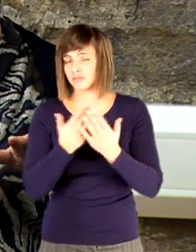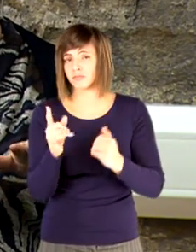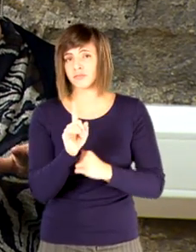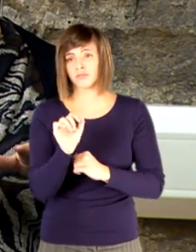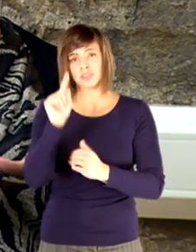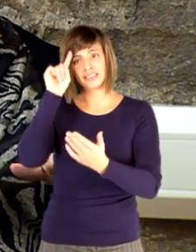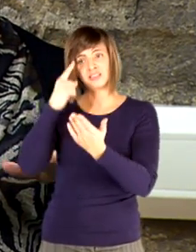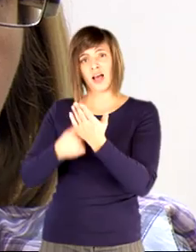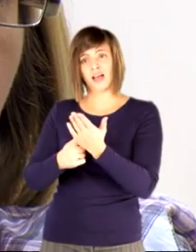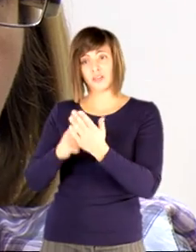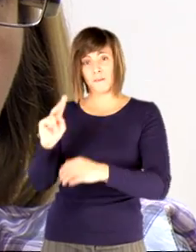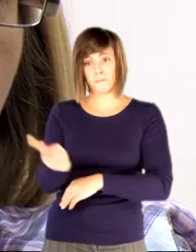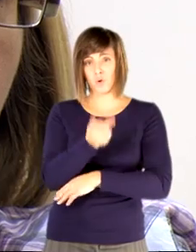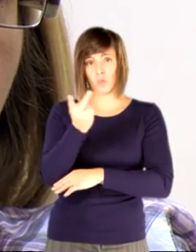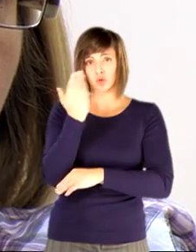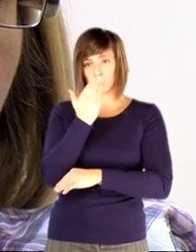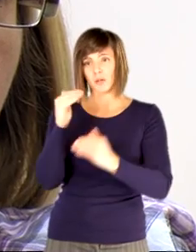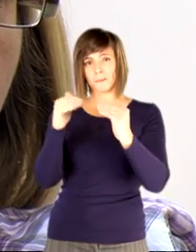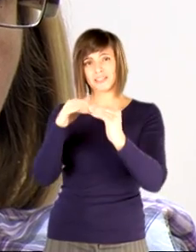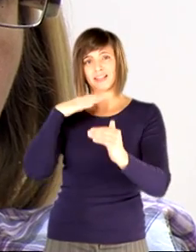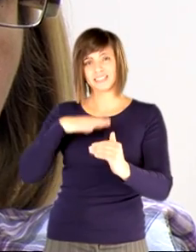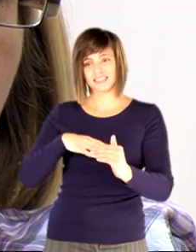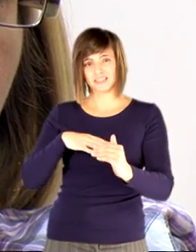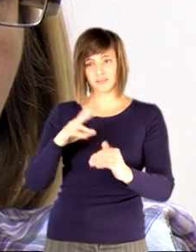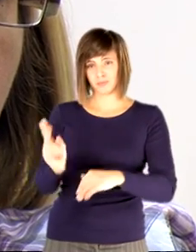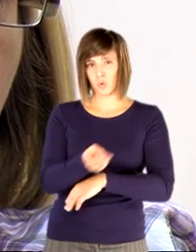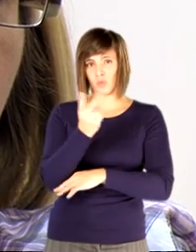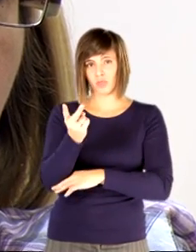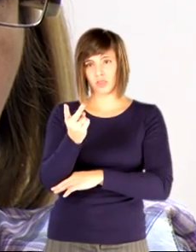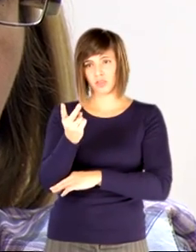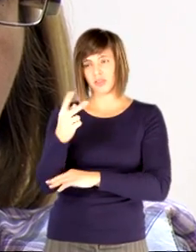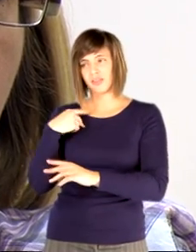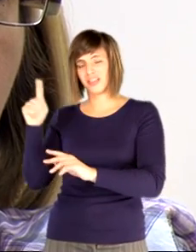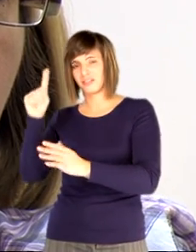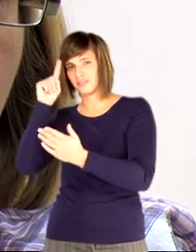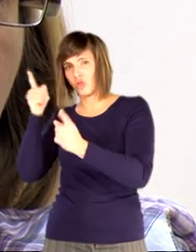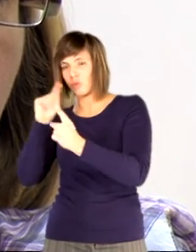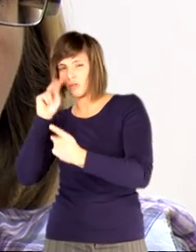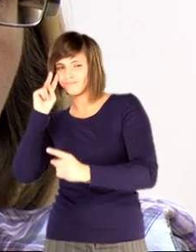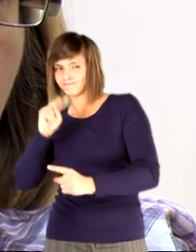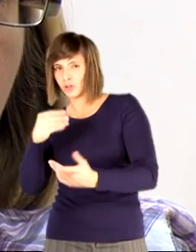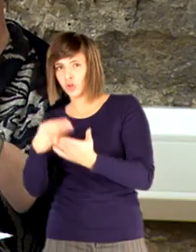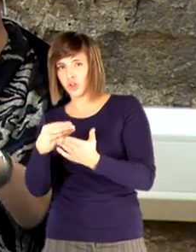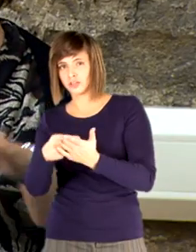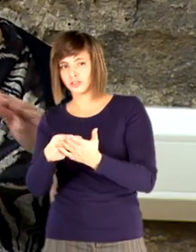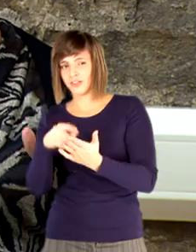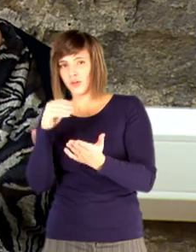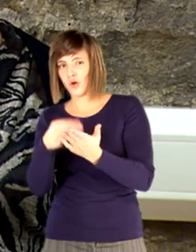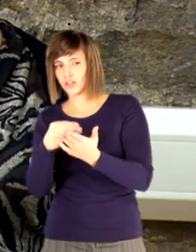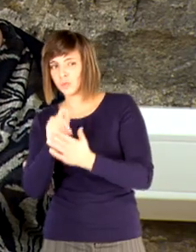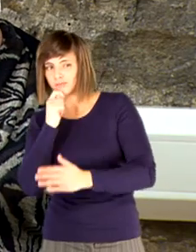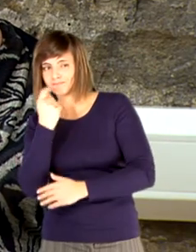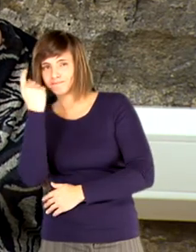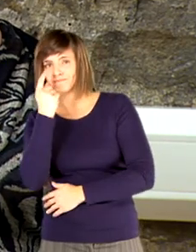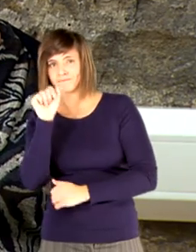they decide that both schools can meet the needs, then they have to look at cost. So it's then that the cost